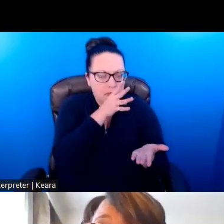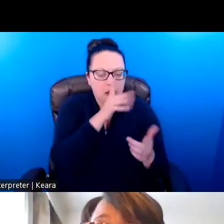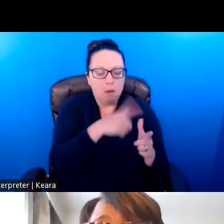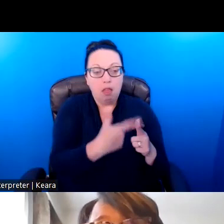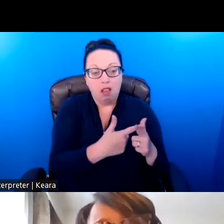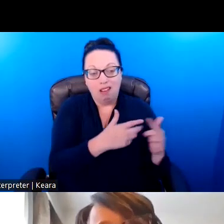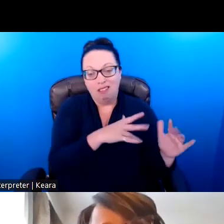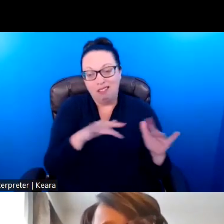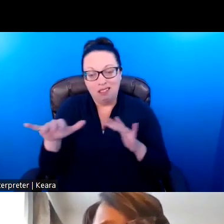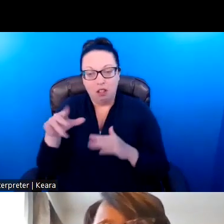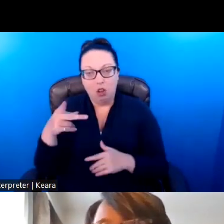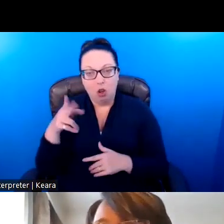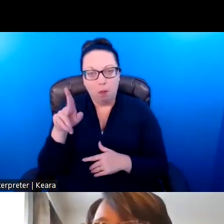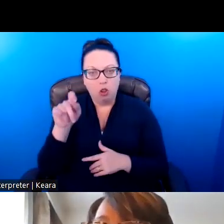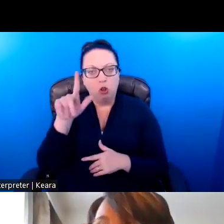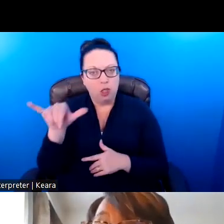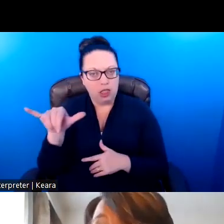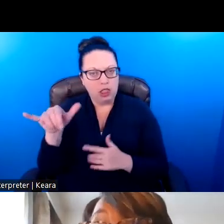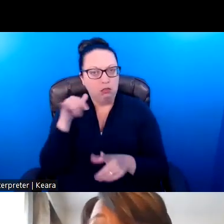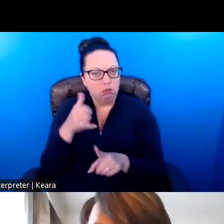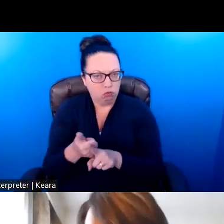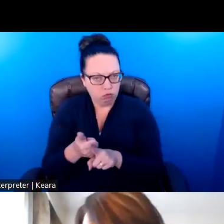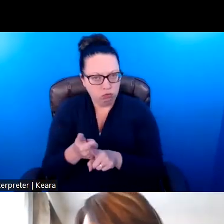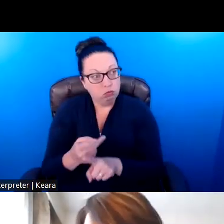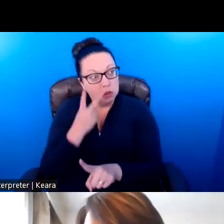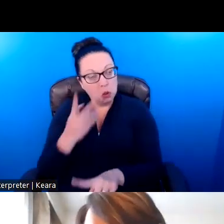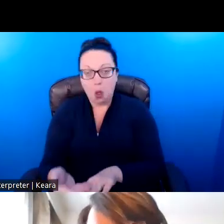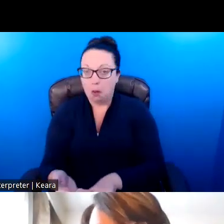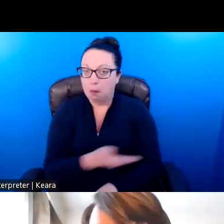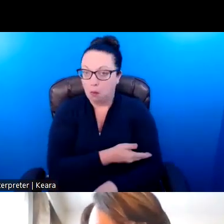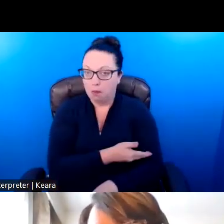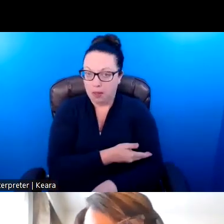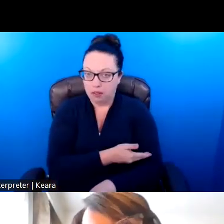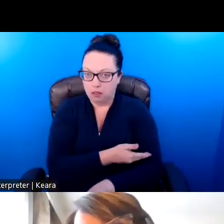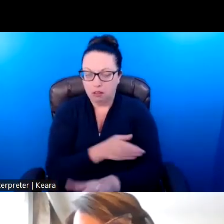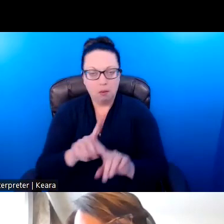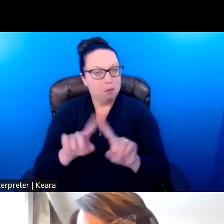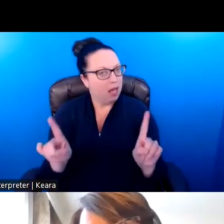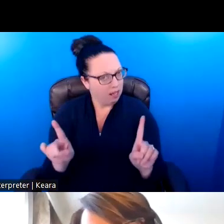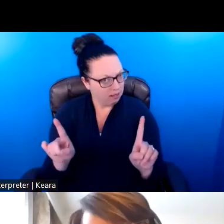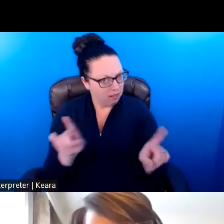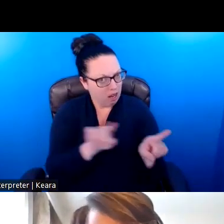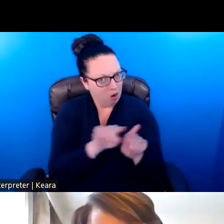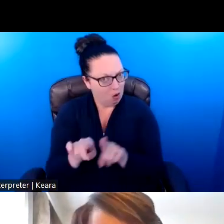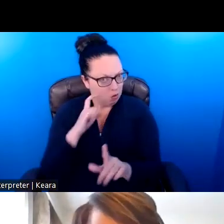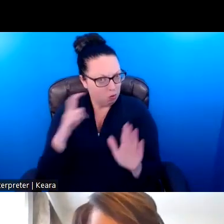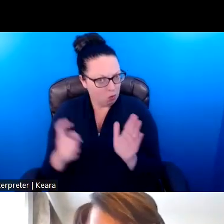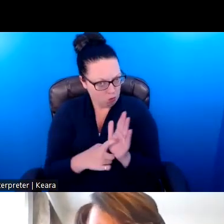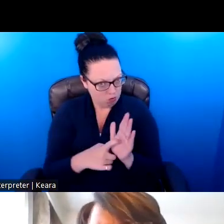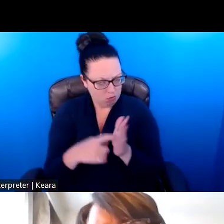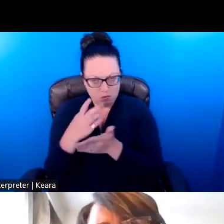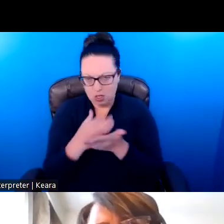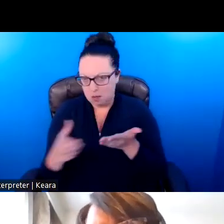into puberty, so I saw much improvement, I should say. However, I also noticed that there were some things